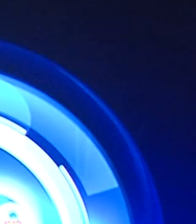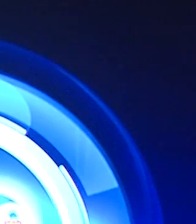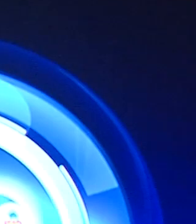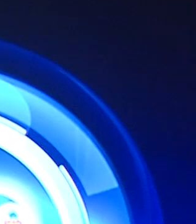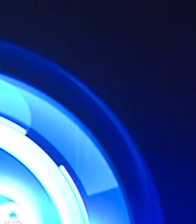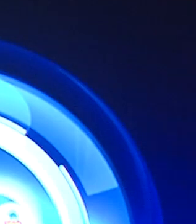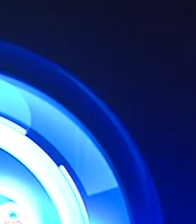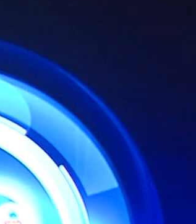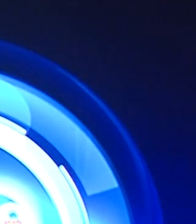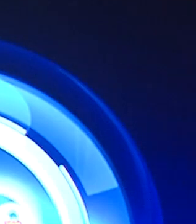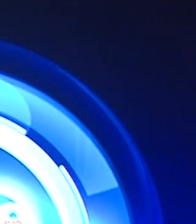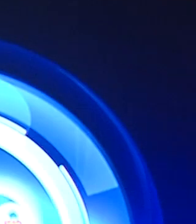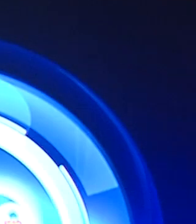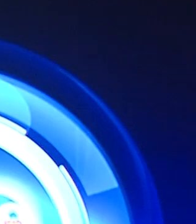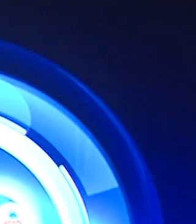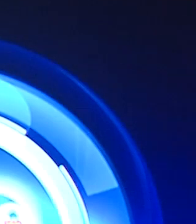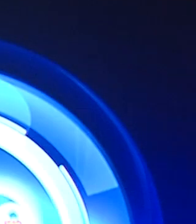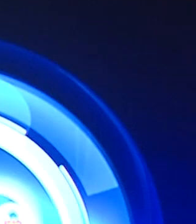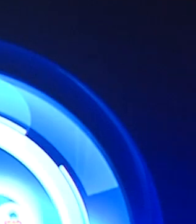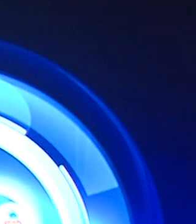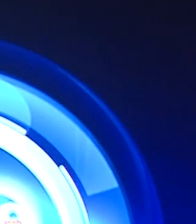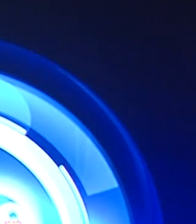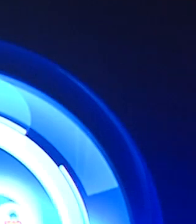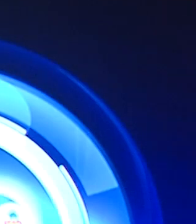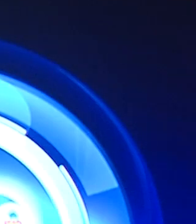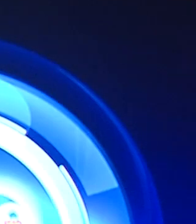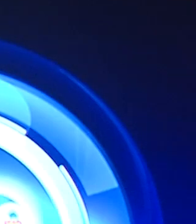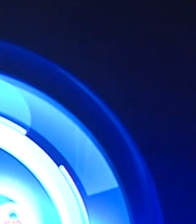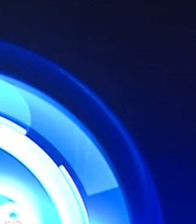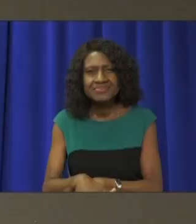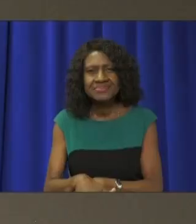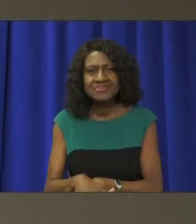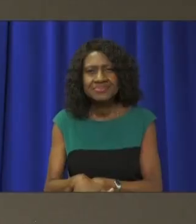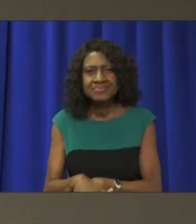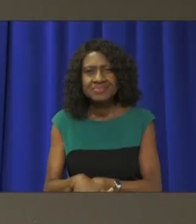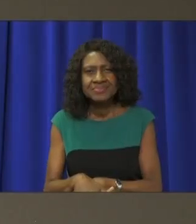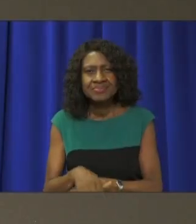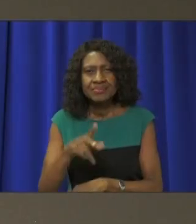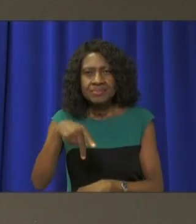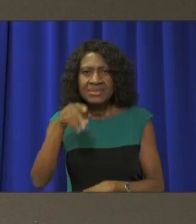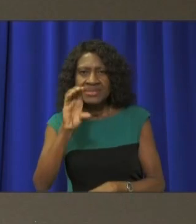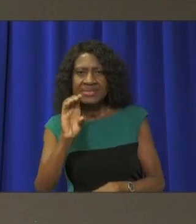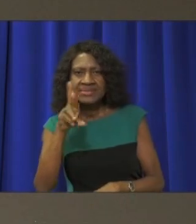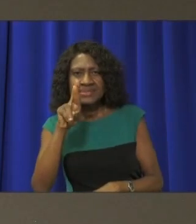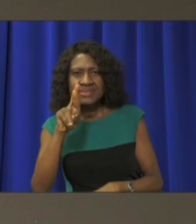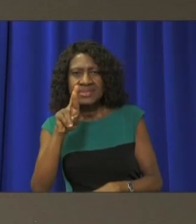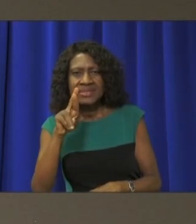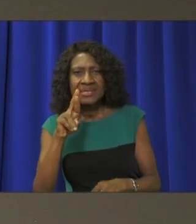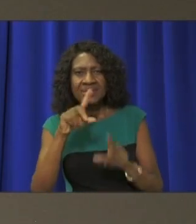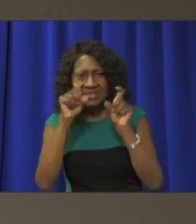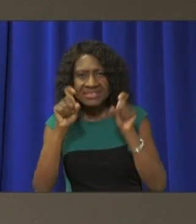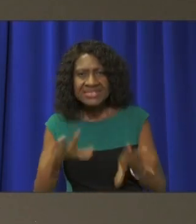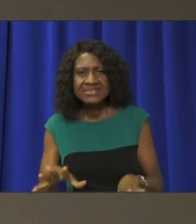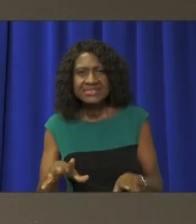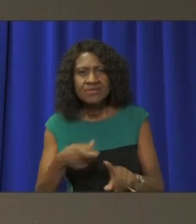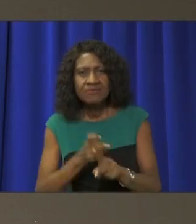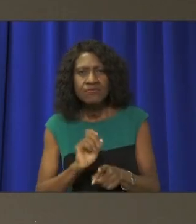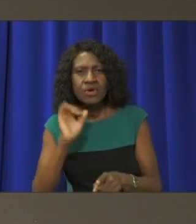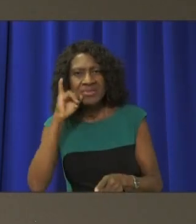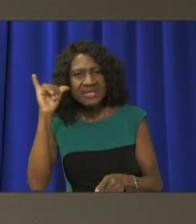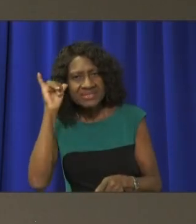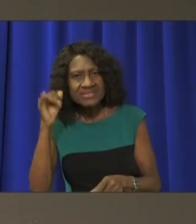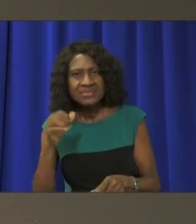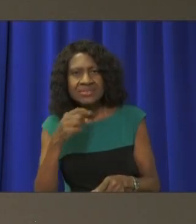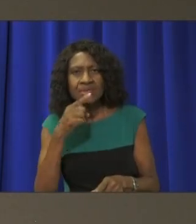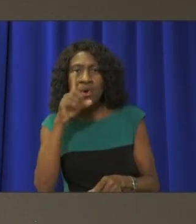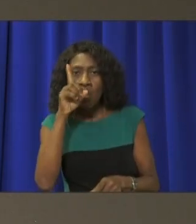With your CIGTV news brief on this Friday and your weather forecast, I'm Donna Bush. PCR tests since yesterday have shown one